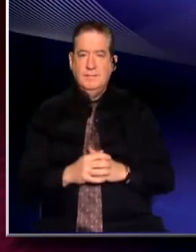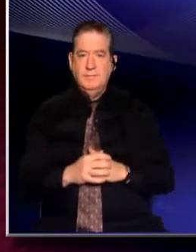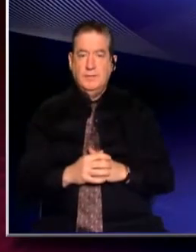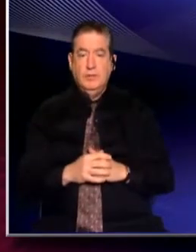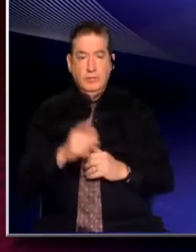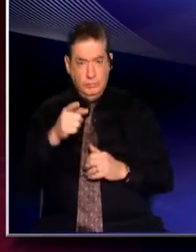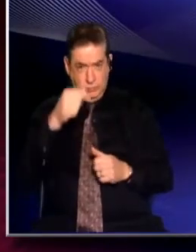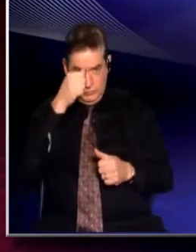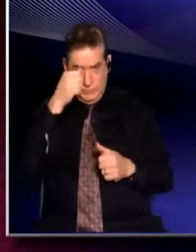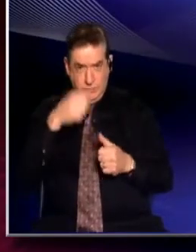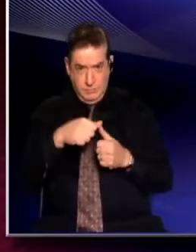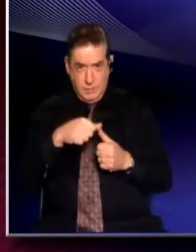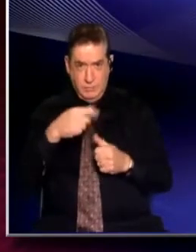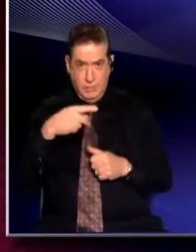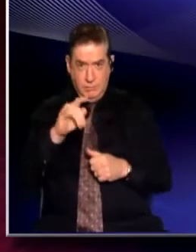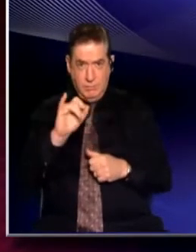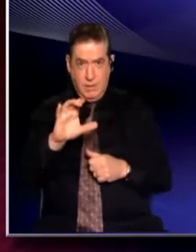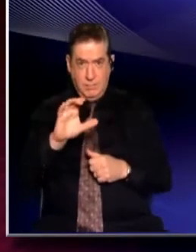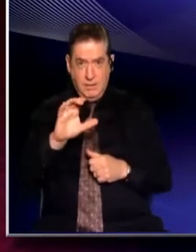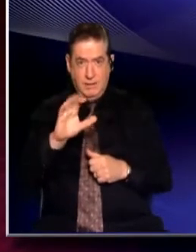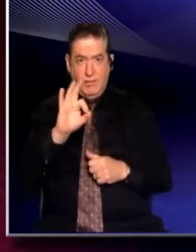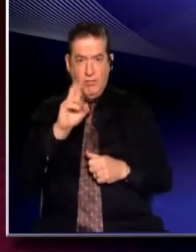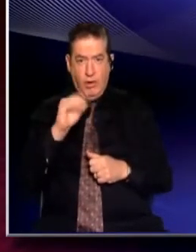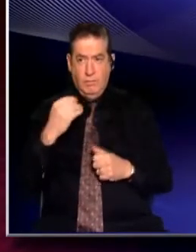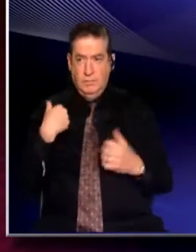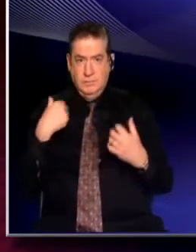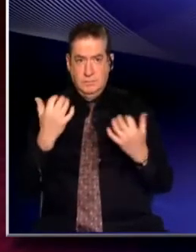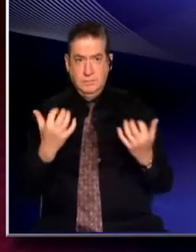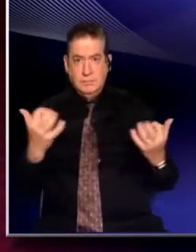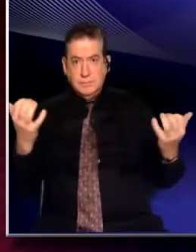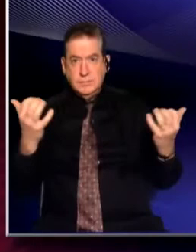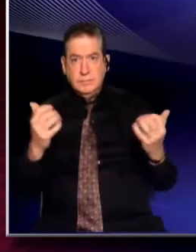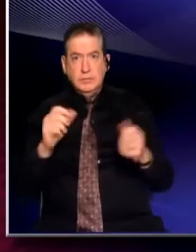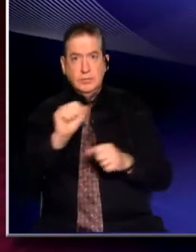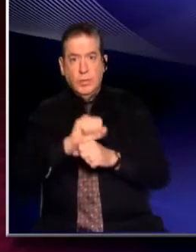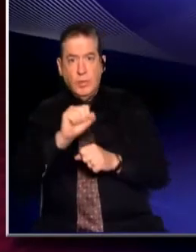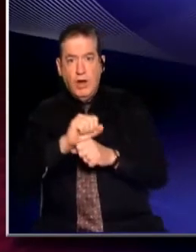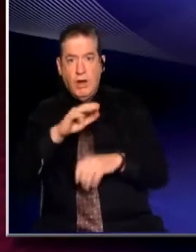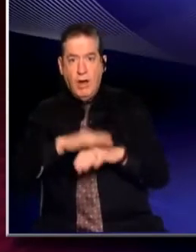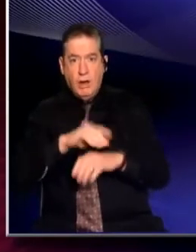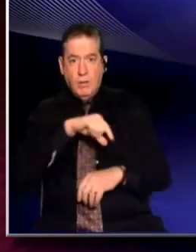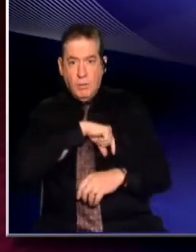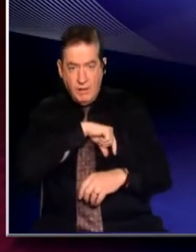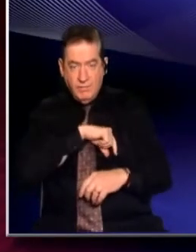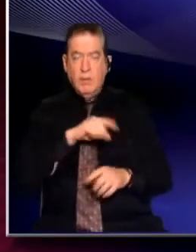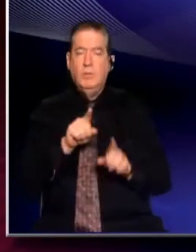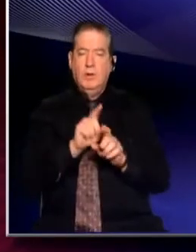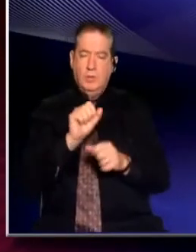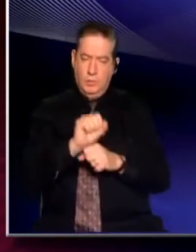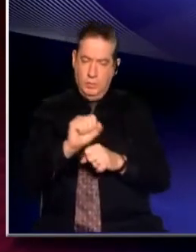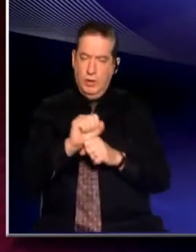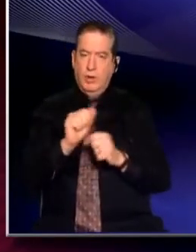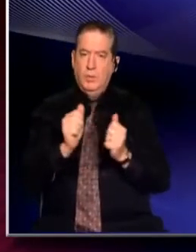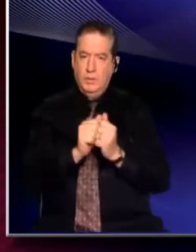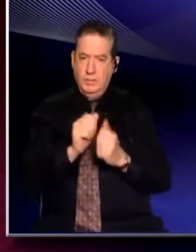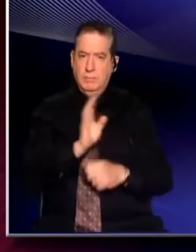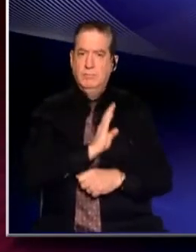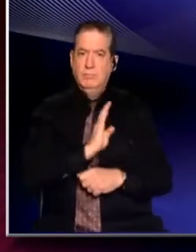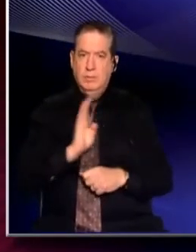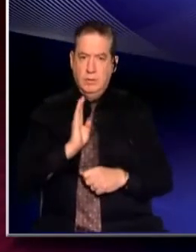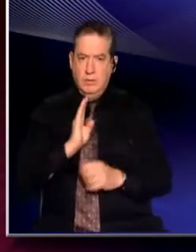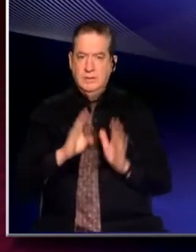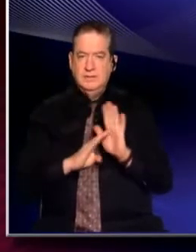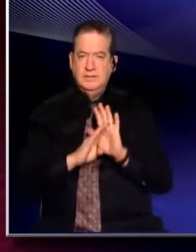Do you remember the public forum that we had to work on qualifications? We also worked with the board to develop